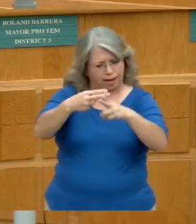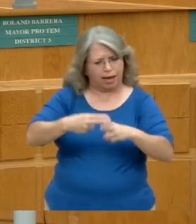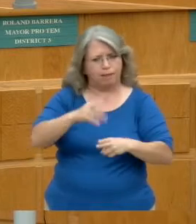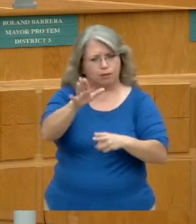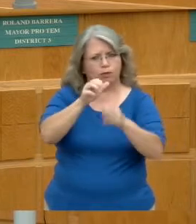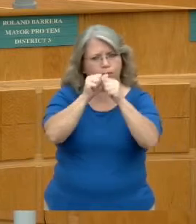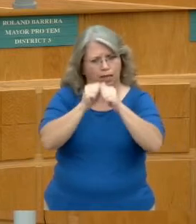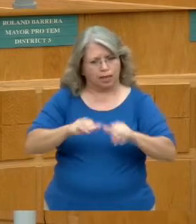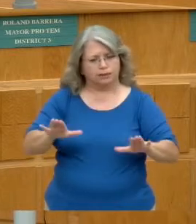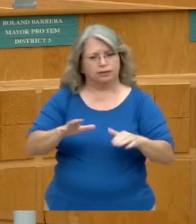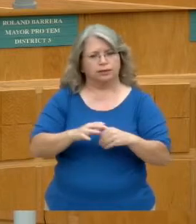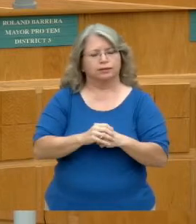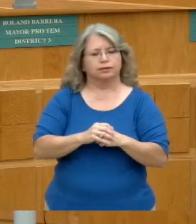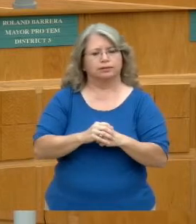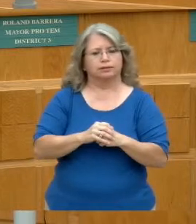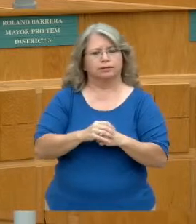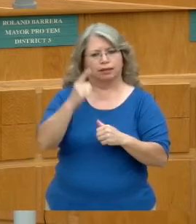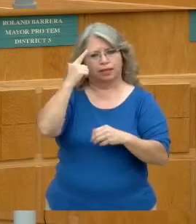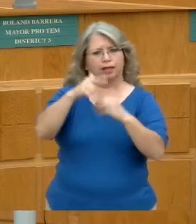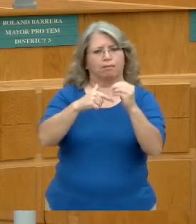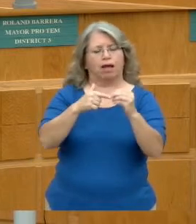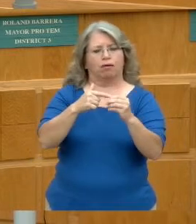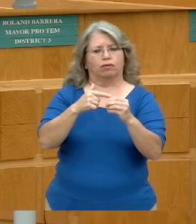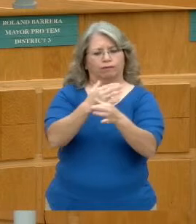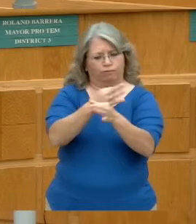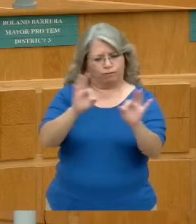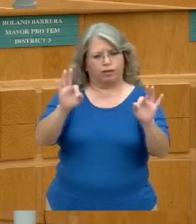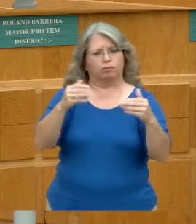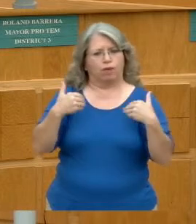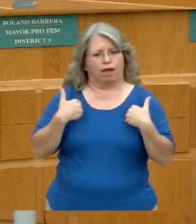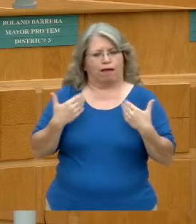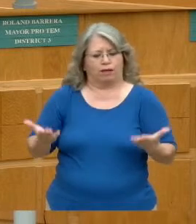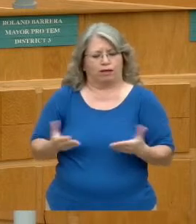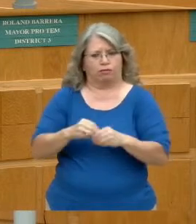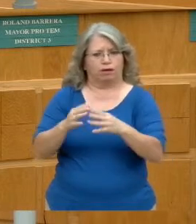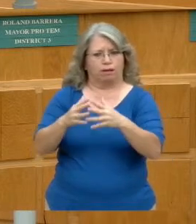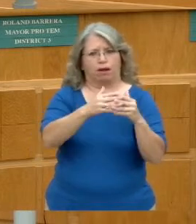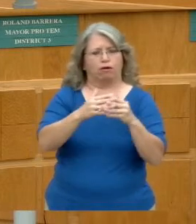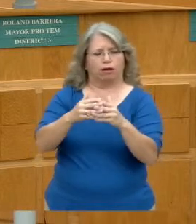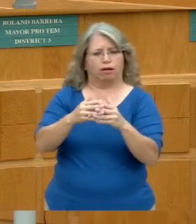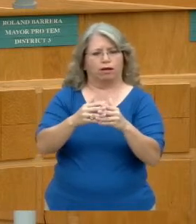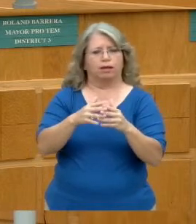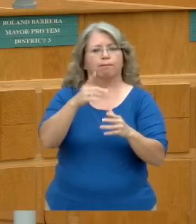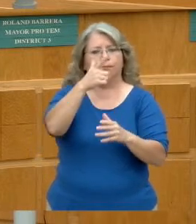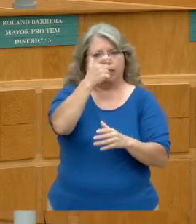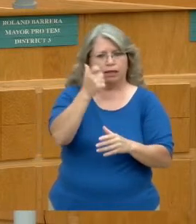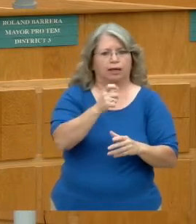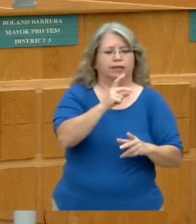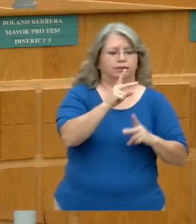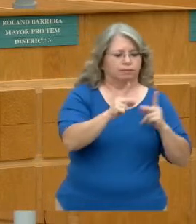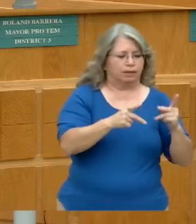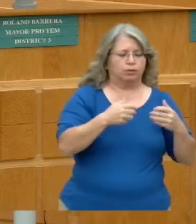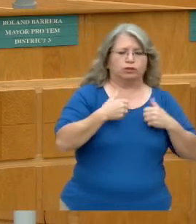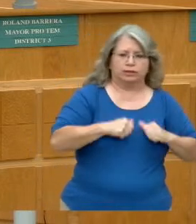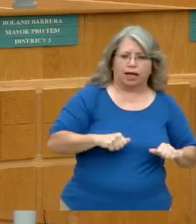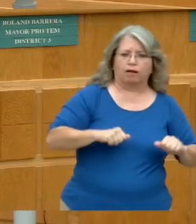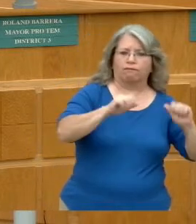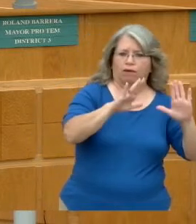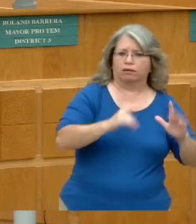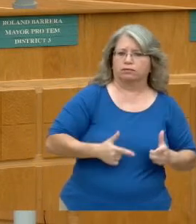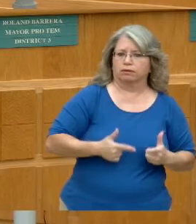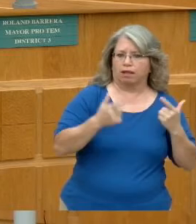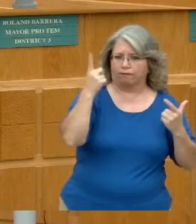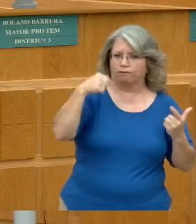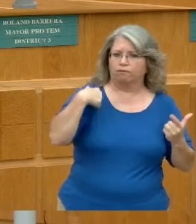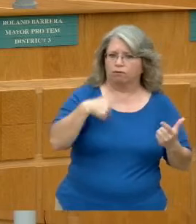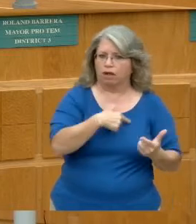America to be here and to enjoy those freedoms that they sacrificed unselfishly for